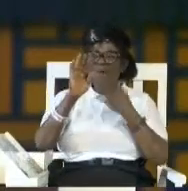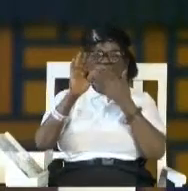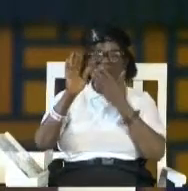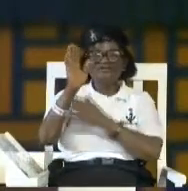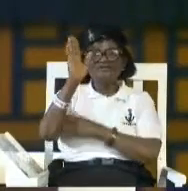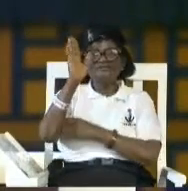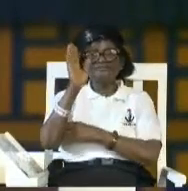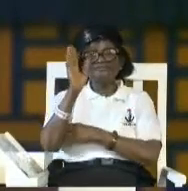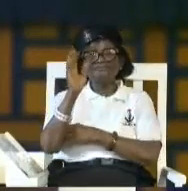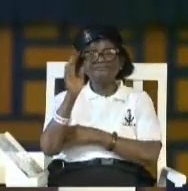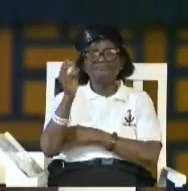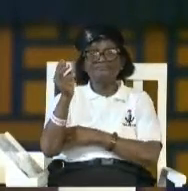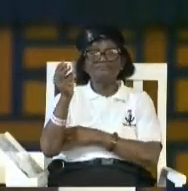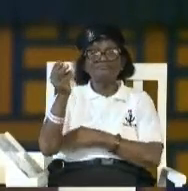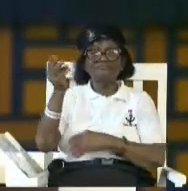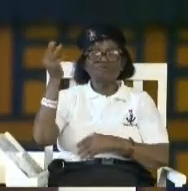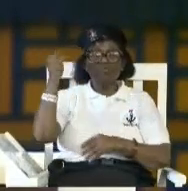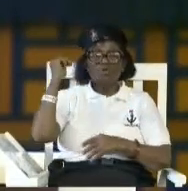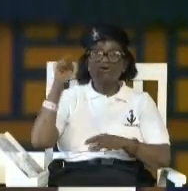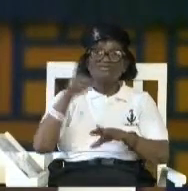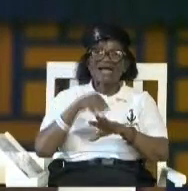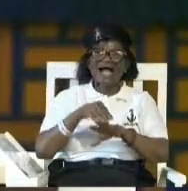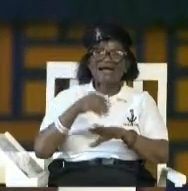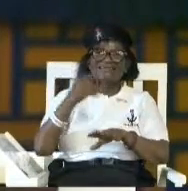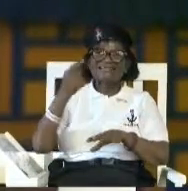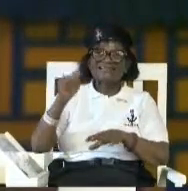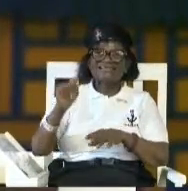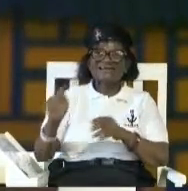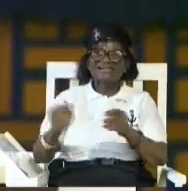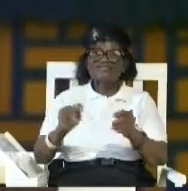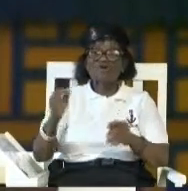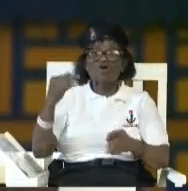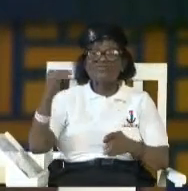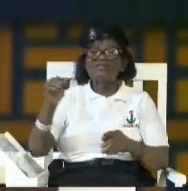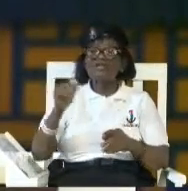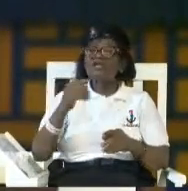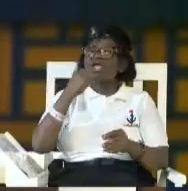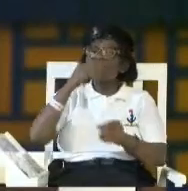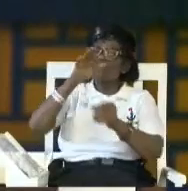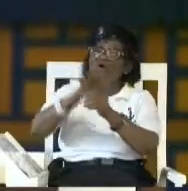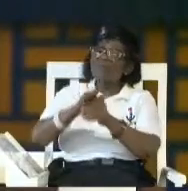was at the threshold of the promised land.